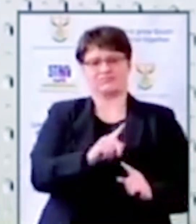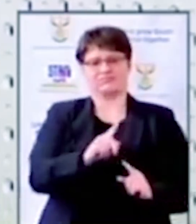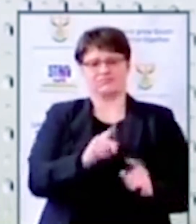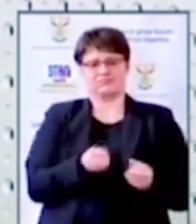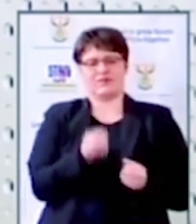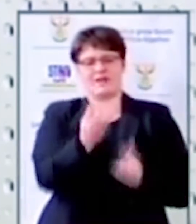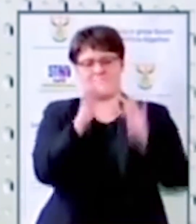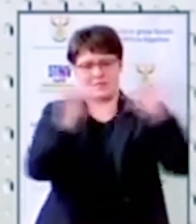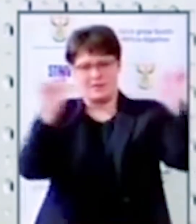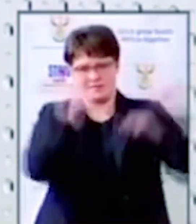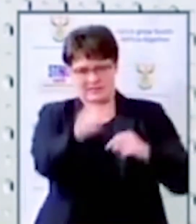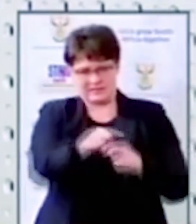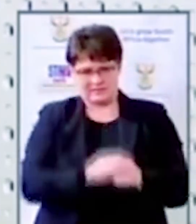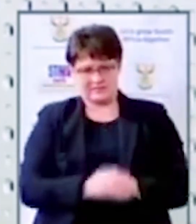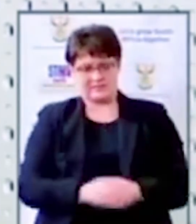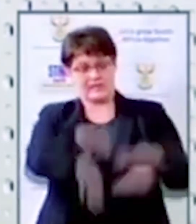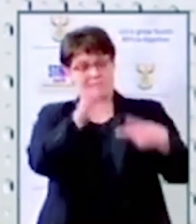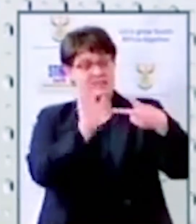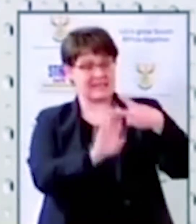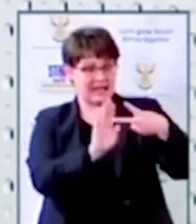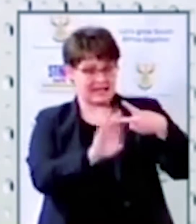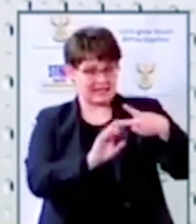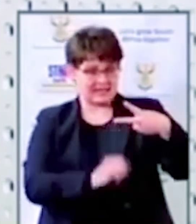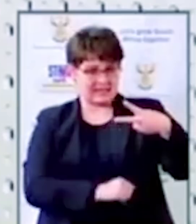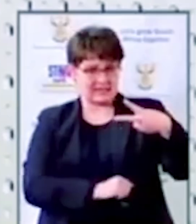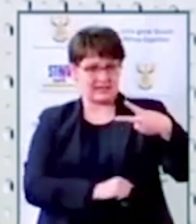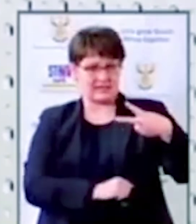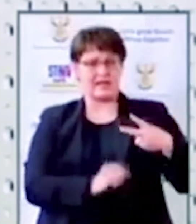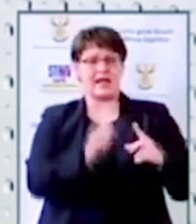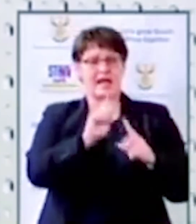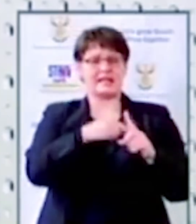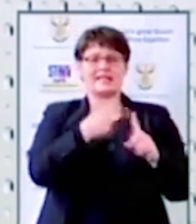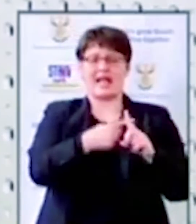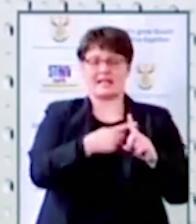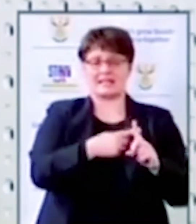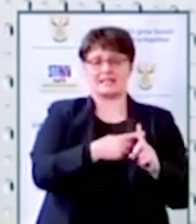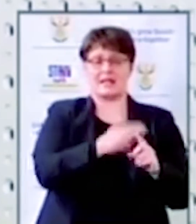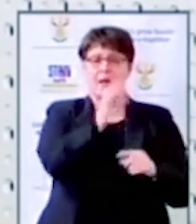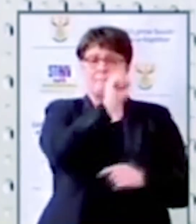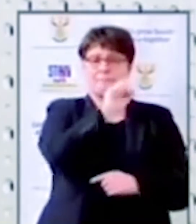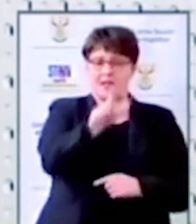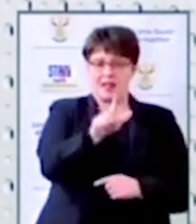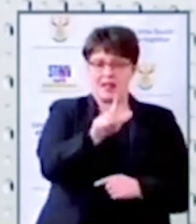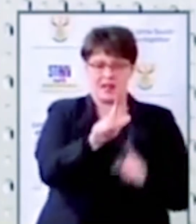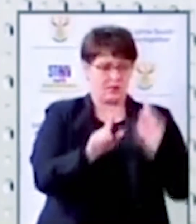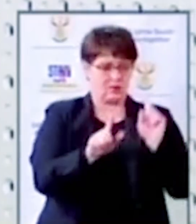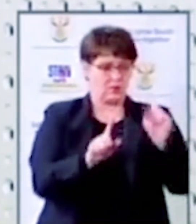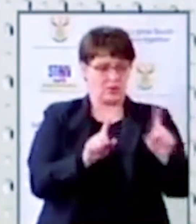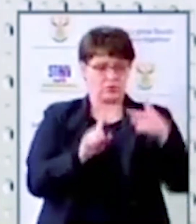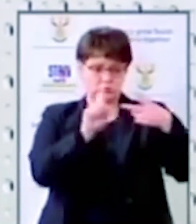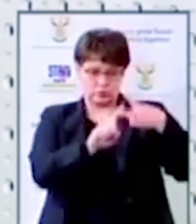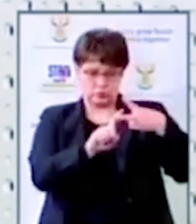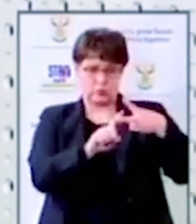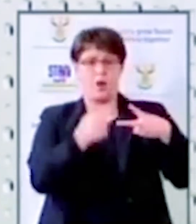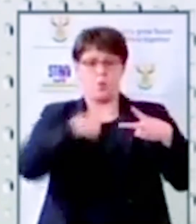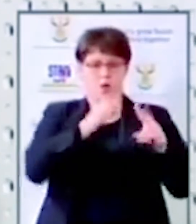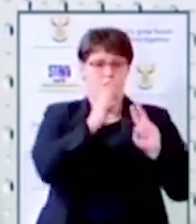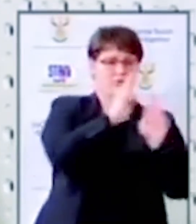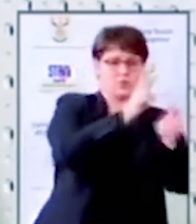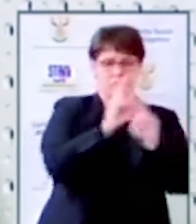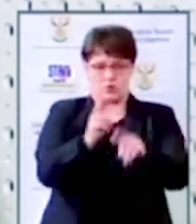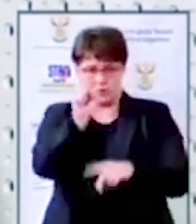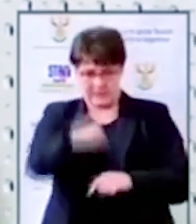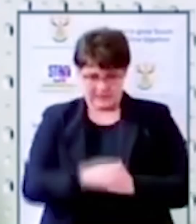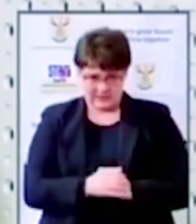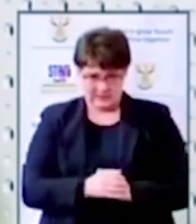also formalizes the two tax bills to give effect to our response. These